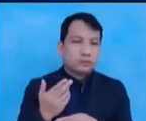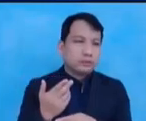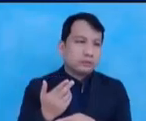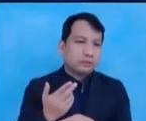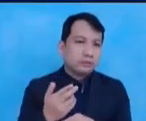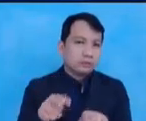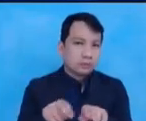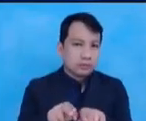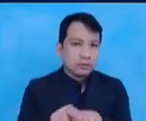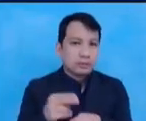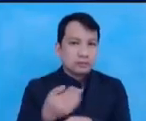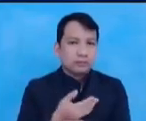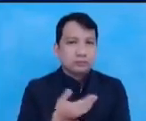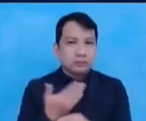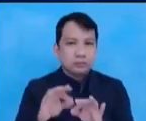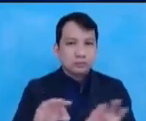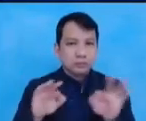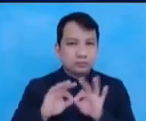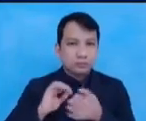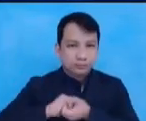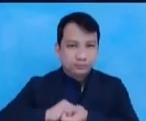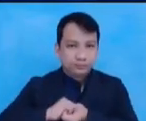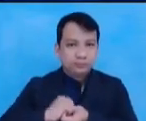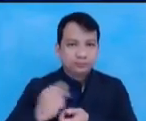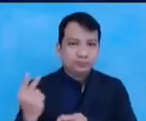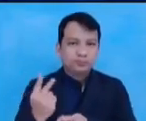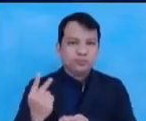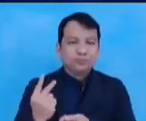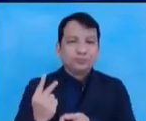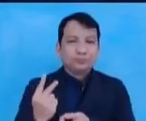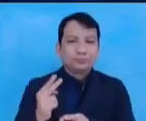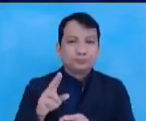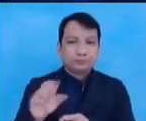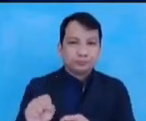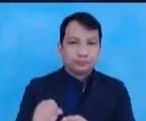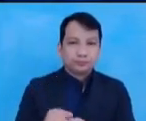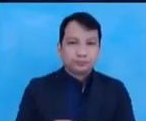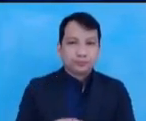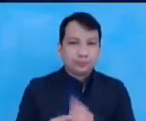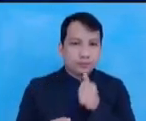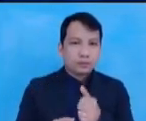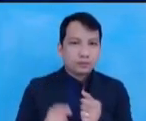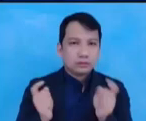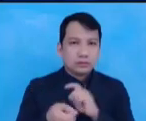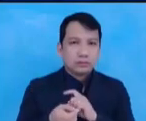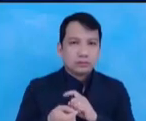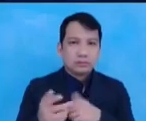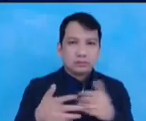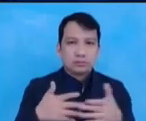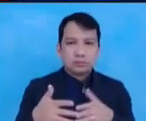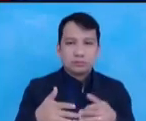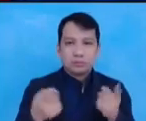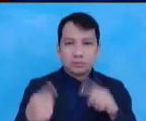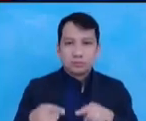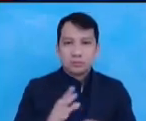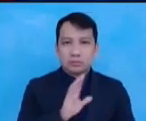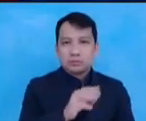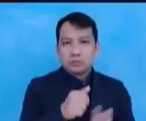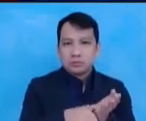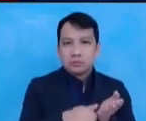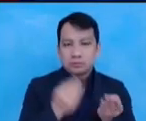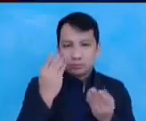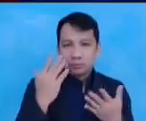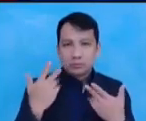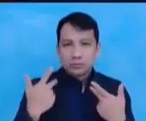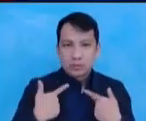a strong, long-standing alliance between our countries. And that doesn't change from election to election. We have a mutual defense